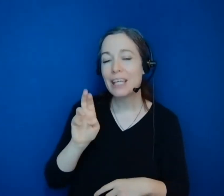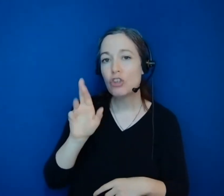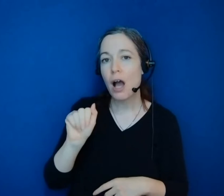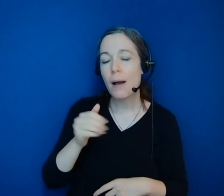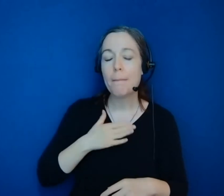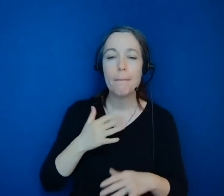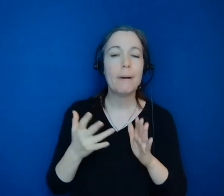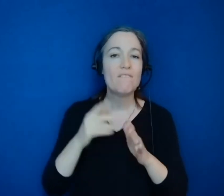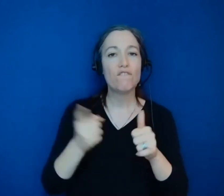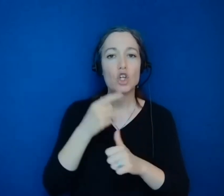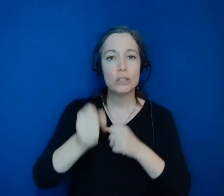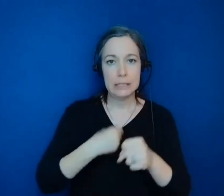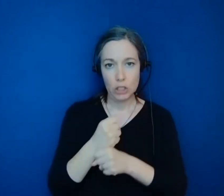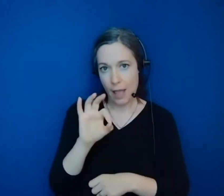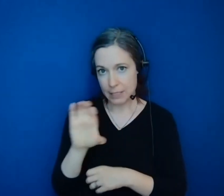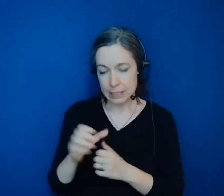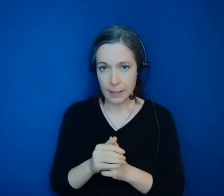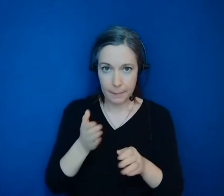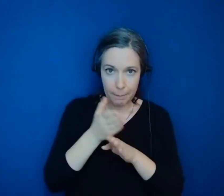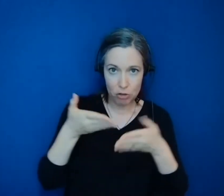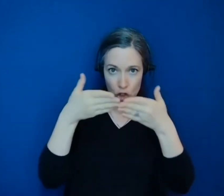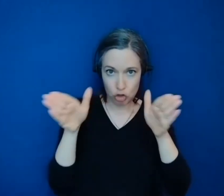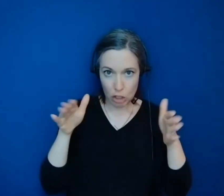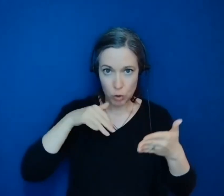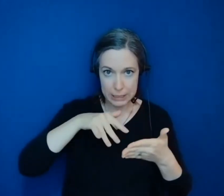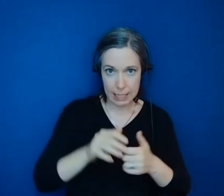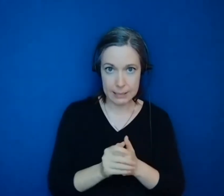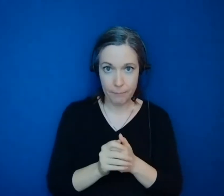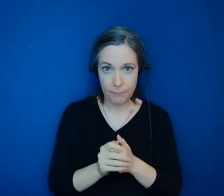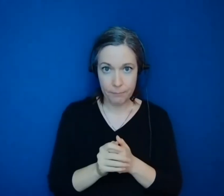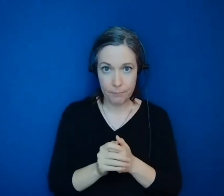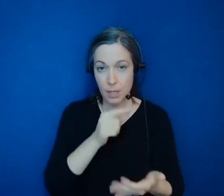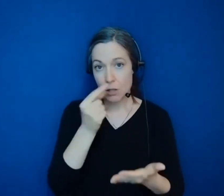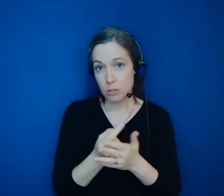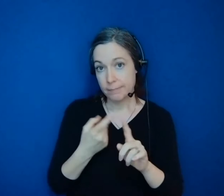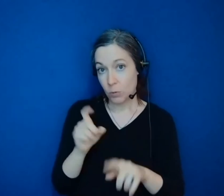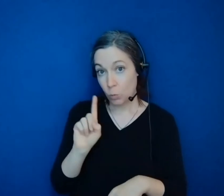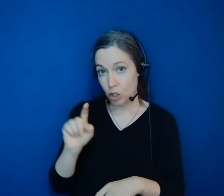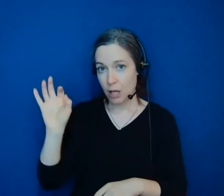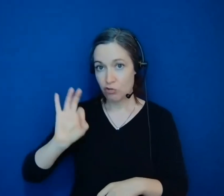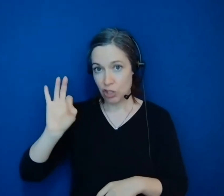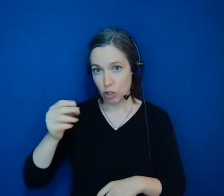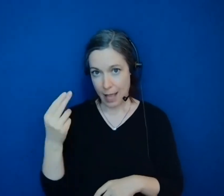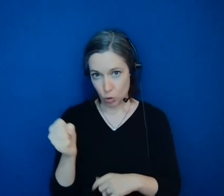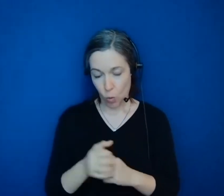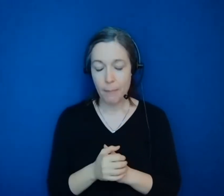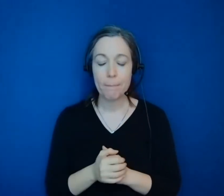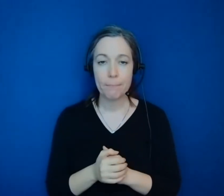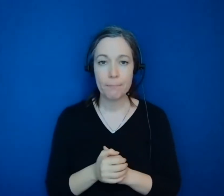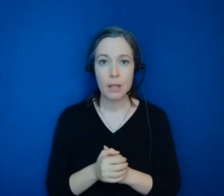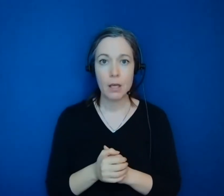I'm majoring in just general studies. I graduated from Frederick High School and my graduation year is 2023.